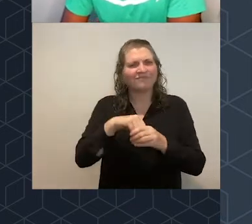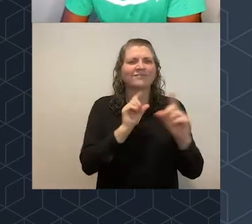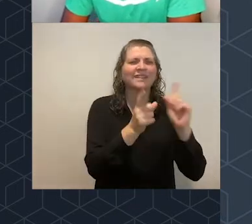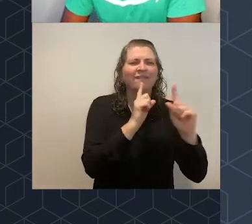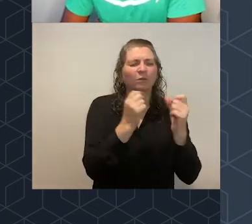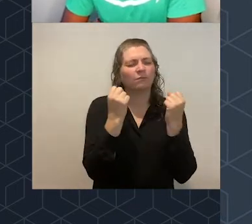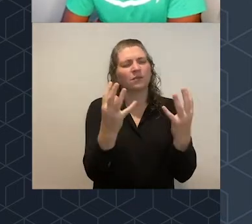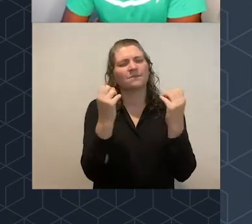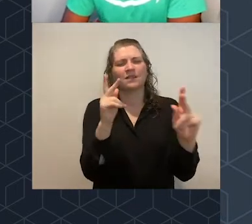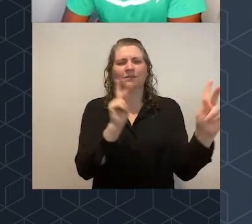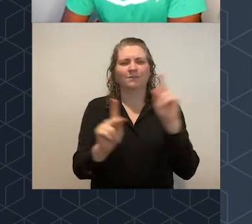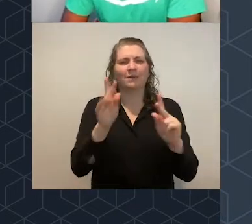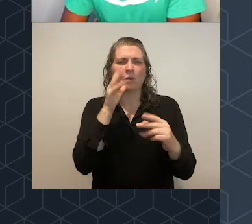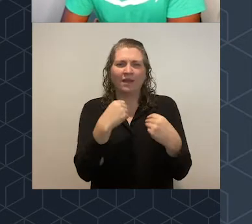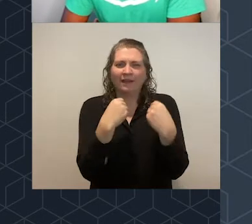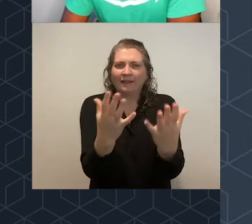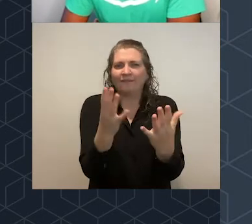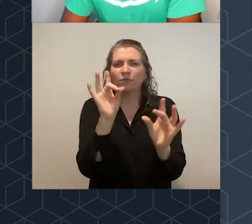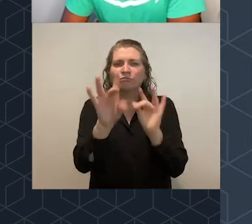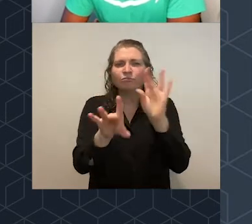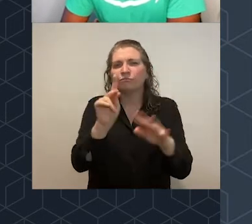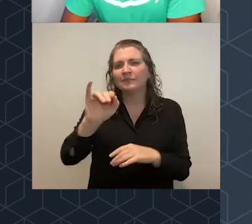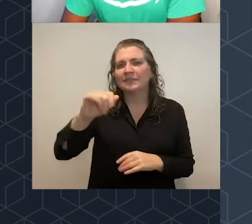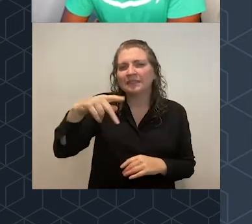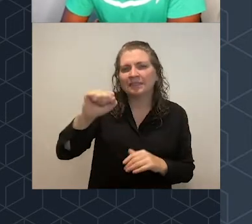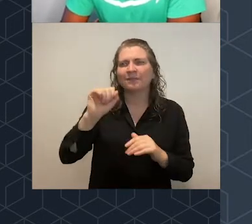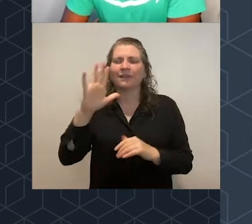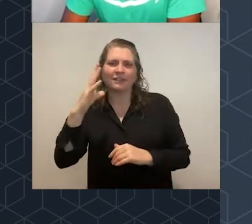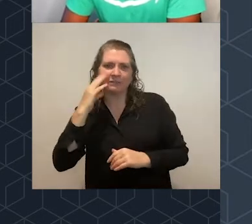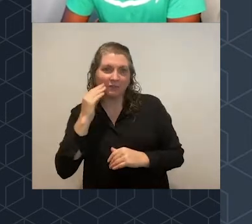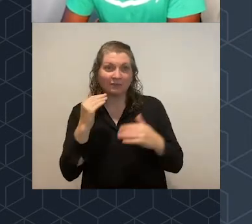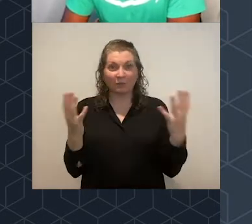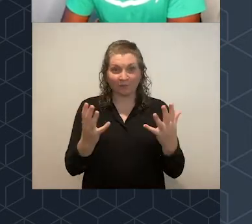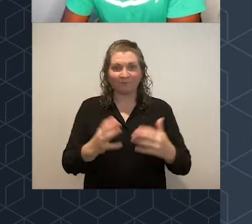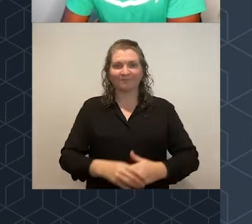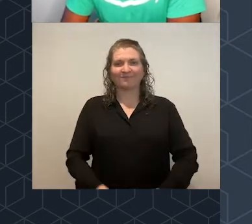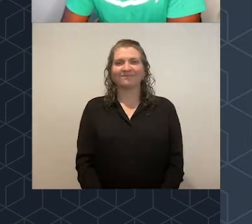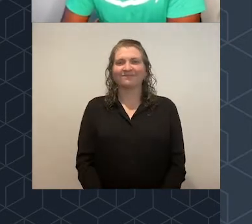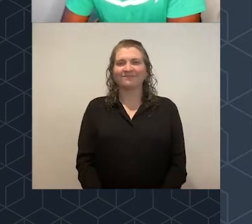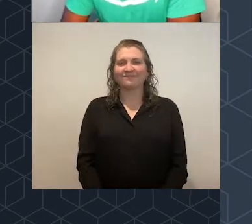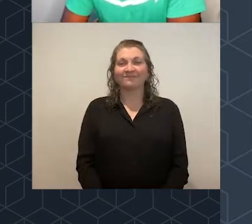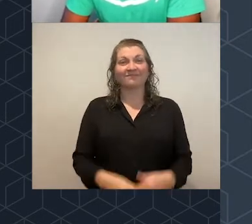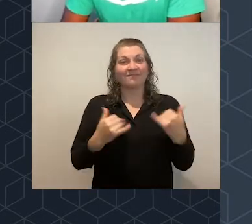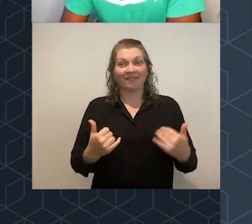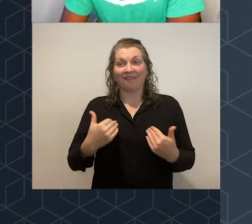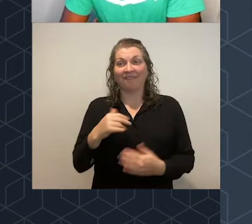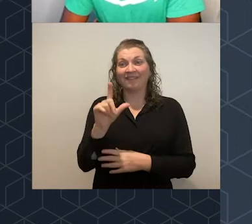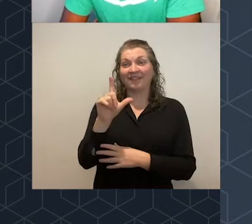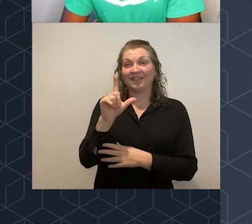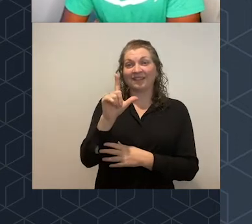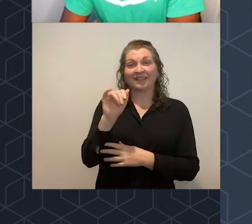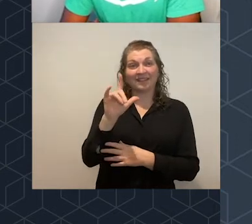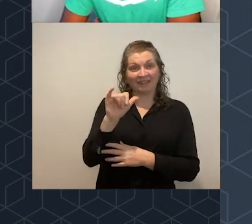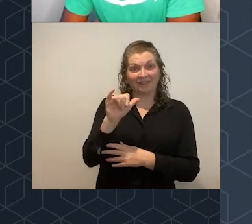of a deeper dive in regards to how we interview at Amazon, as well as how we showcase our 14